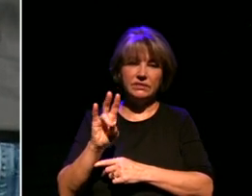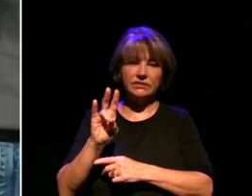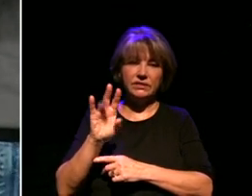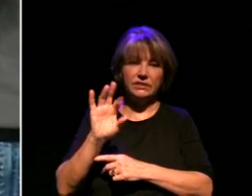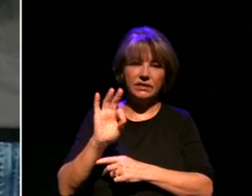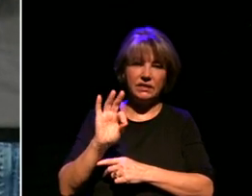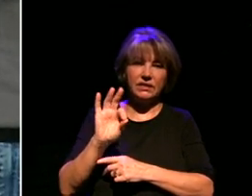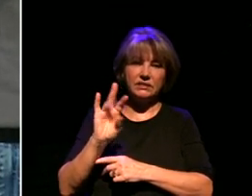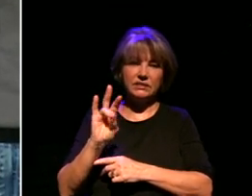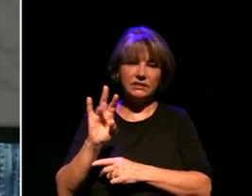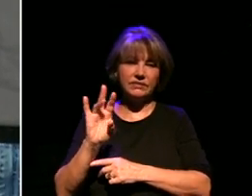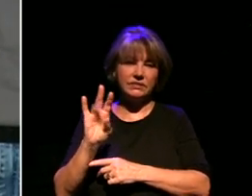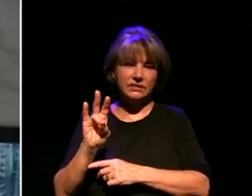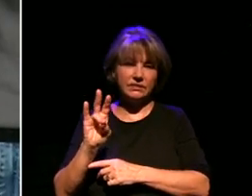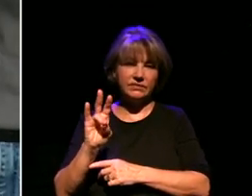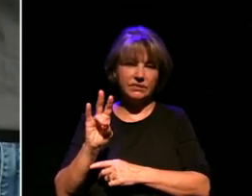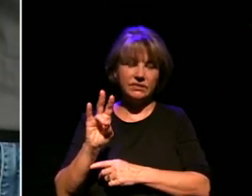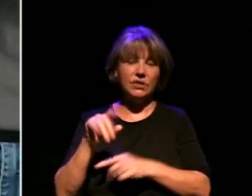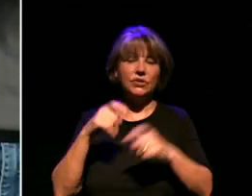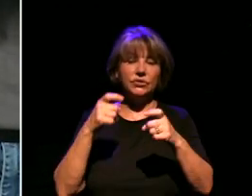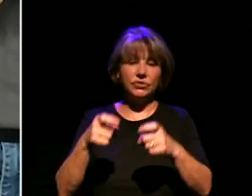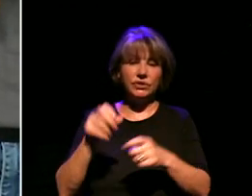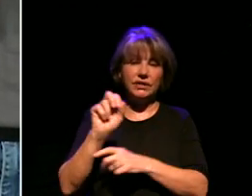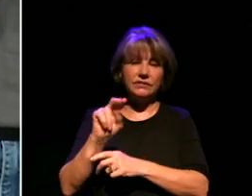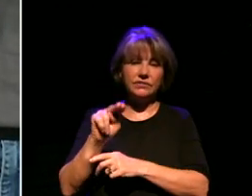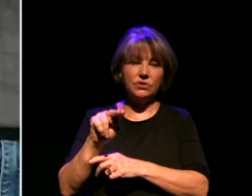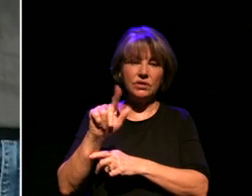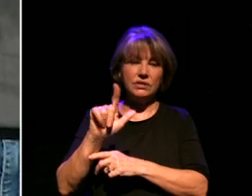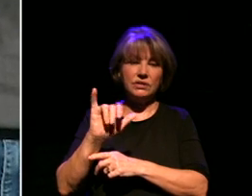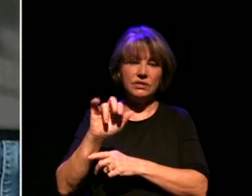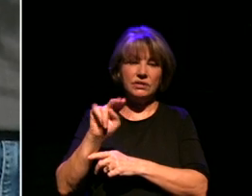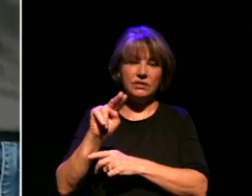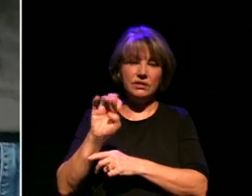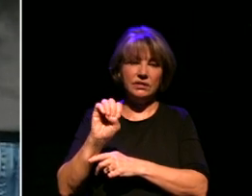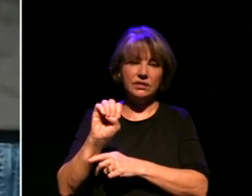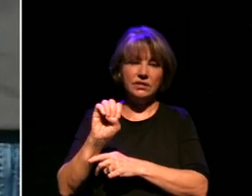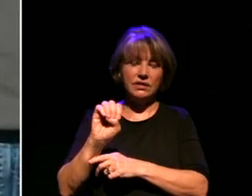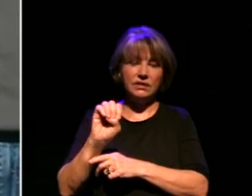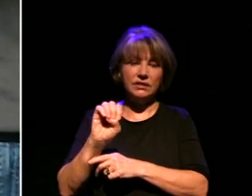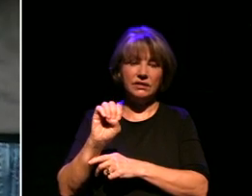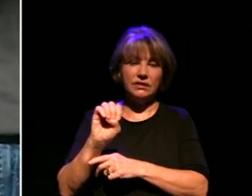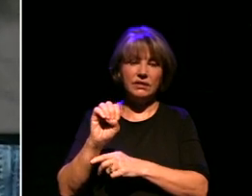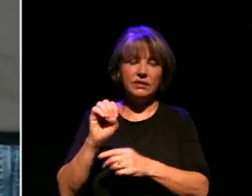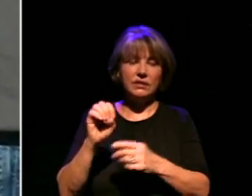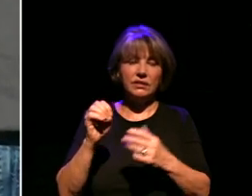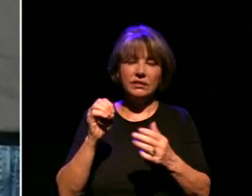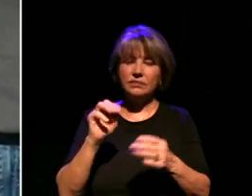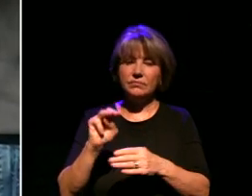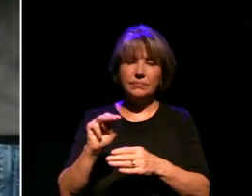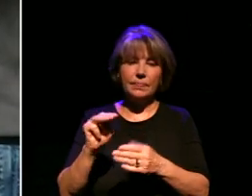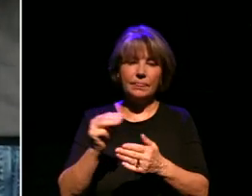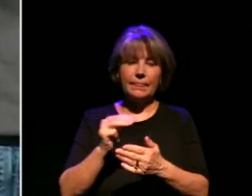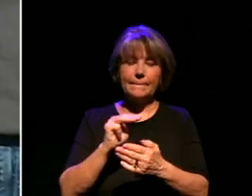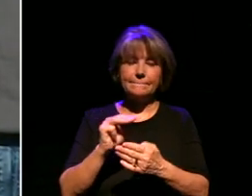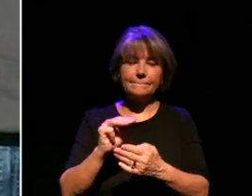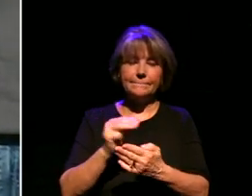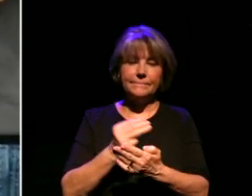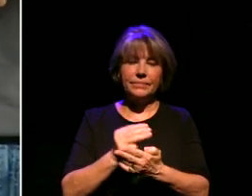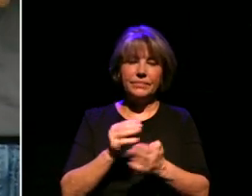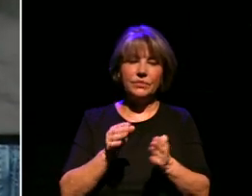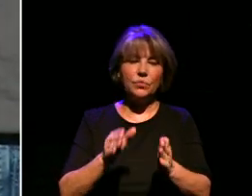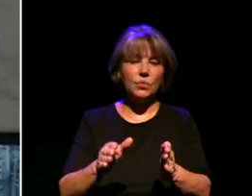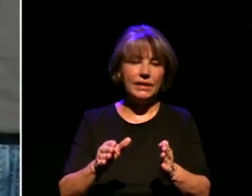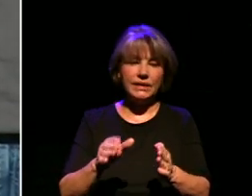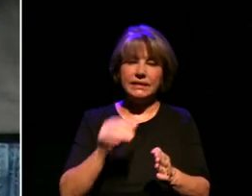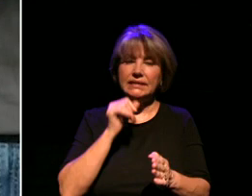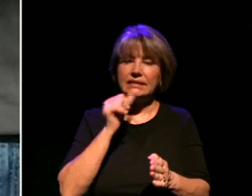77977. You can give online. You can mail a check in. The method does not matter. It's the